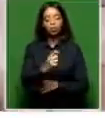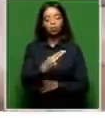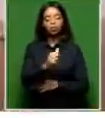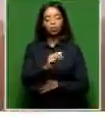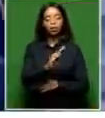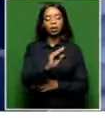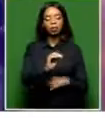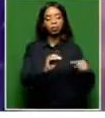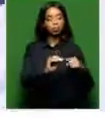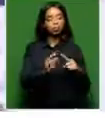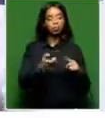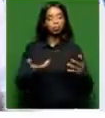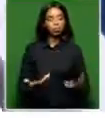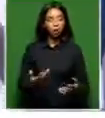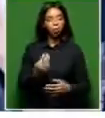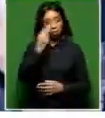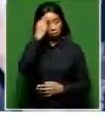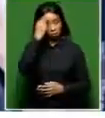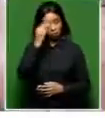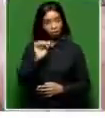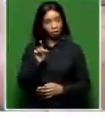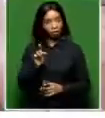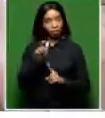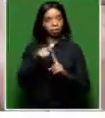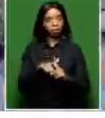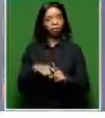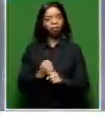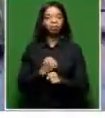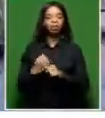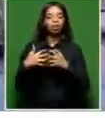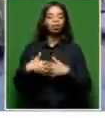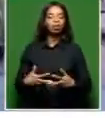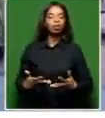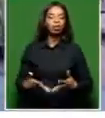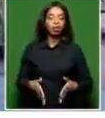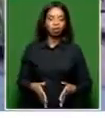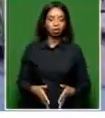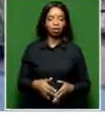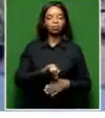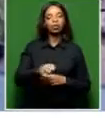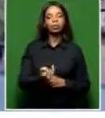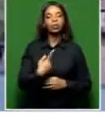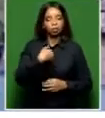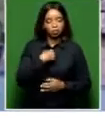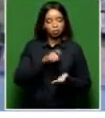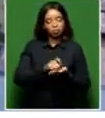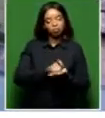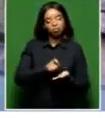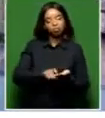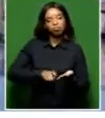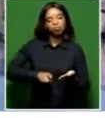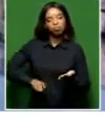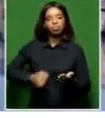Africa. It was engineered by Leroy Shongwane and Blue Dollar from Joburg, and obviously I wrote the